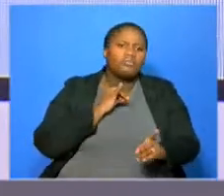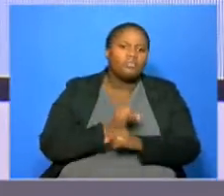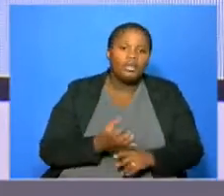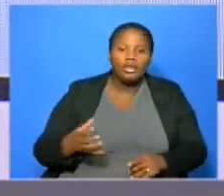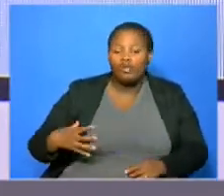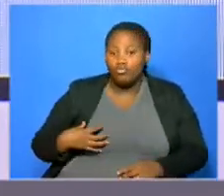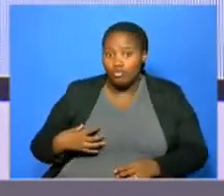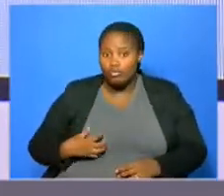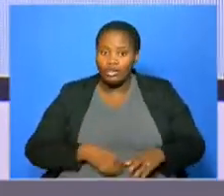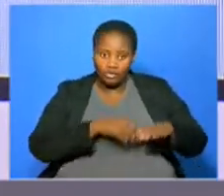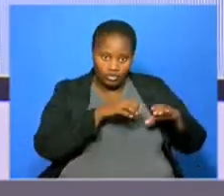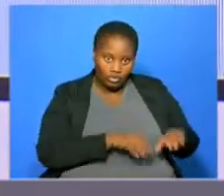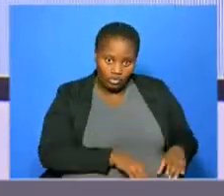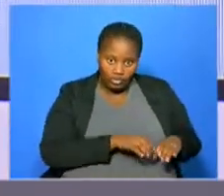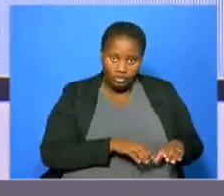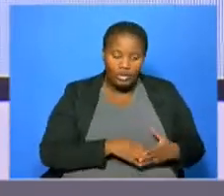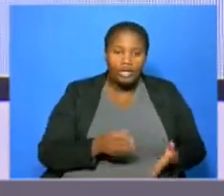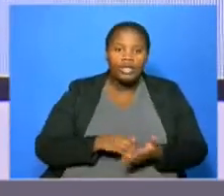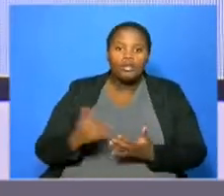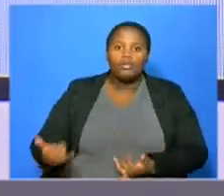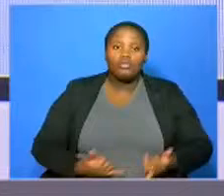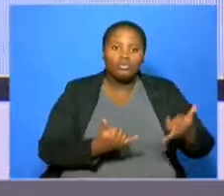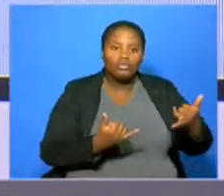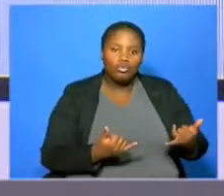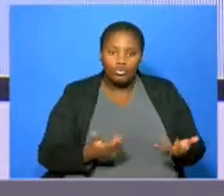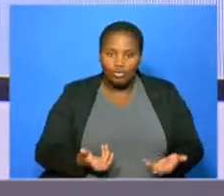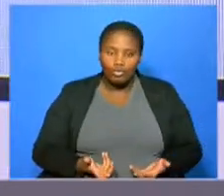women, children, and our youth